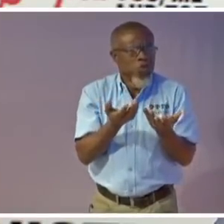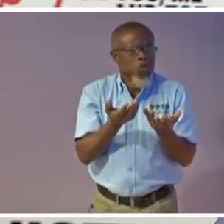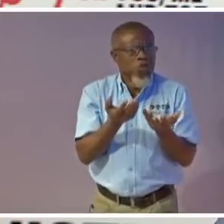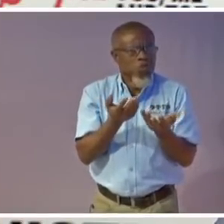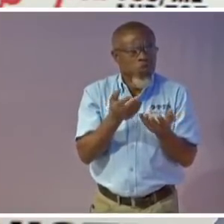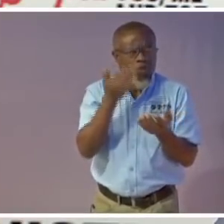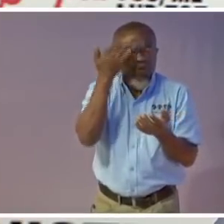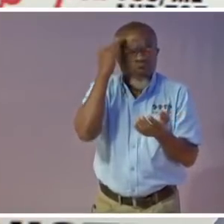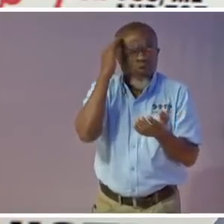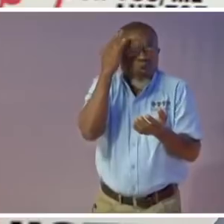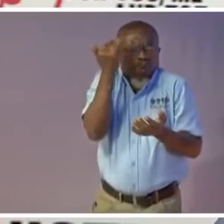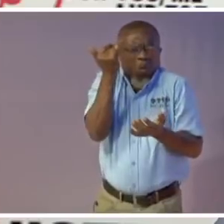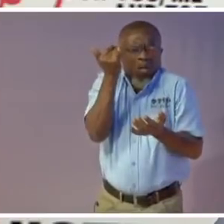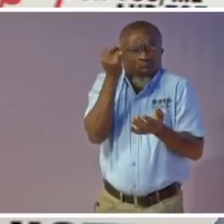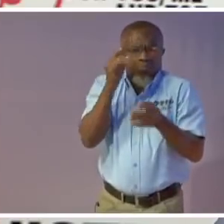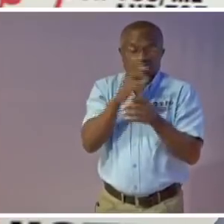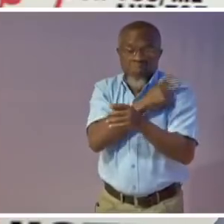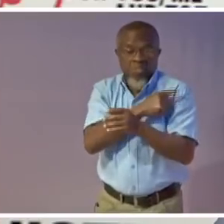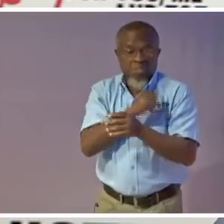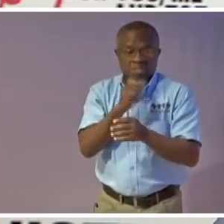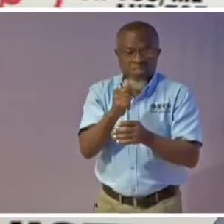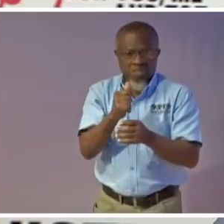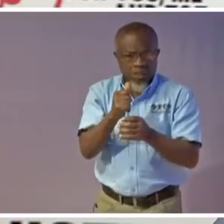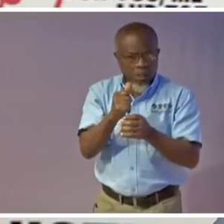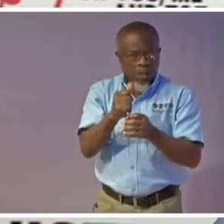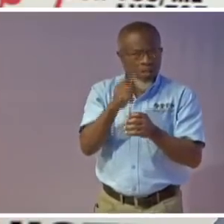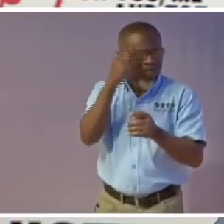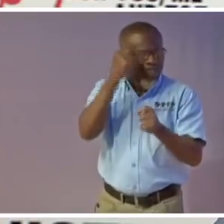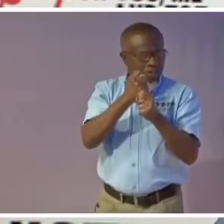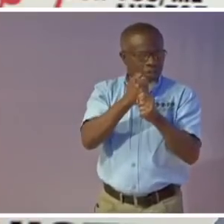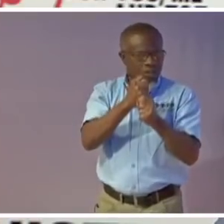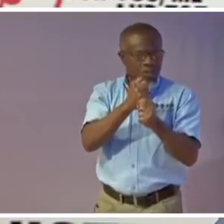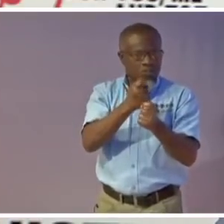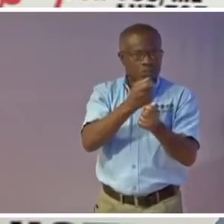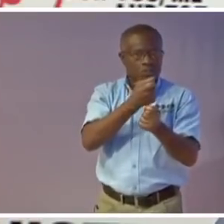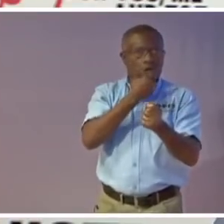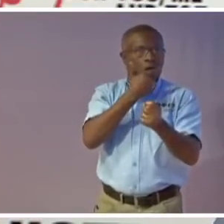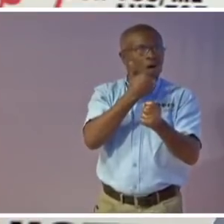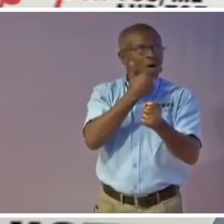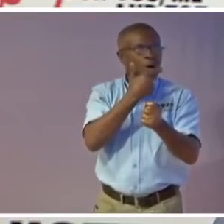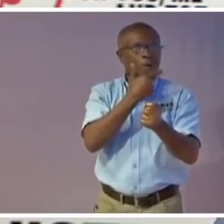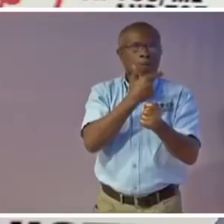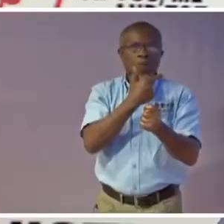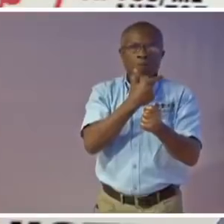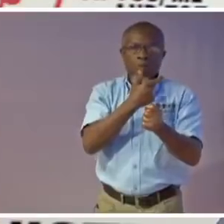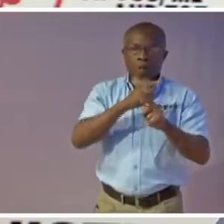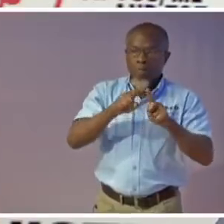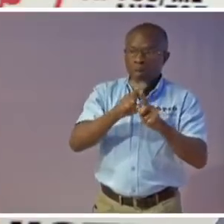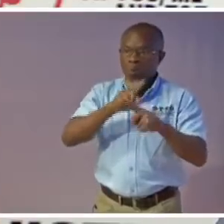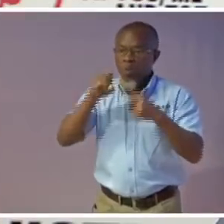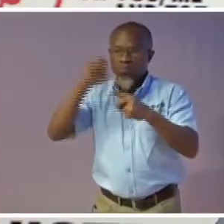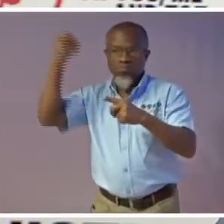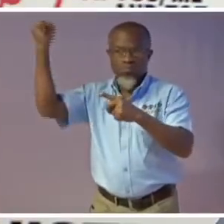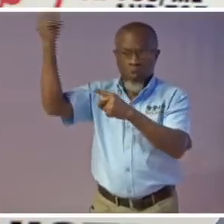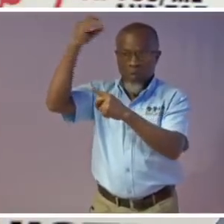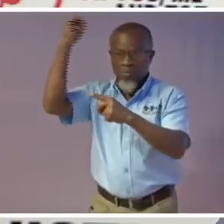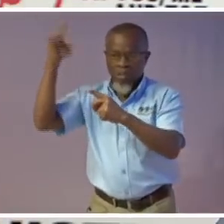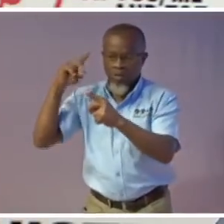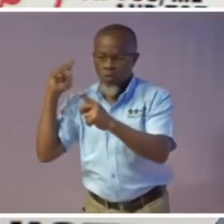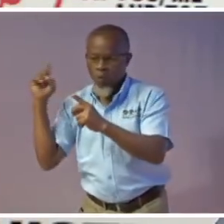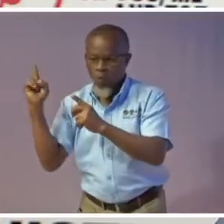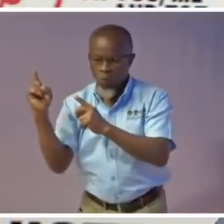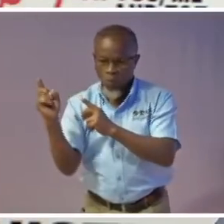will have confidence in ivermectin. And when the ambulances reach home by them, as Dr. Richards has said more than